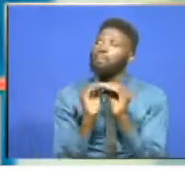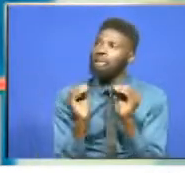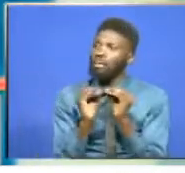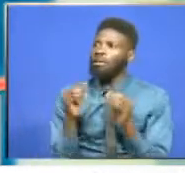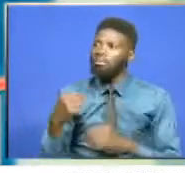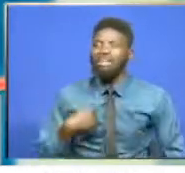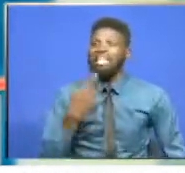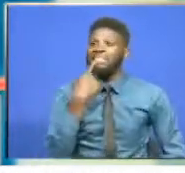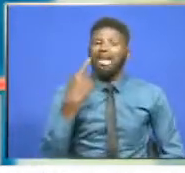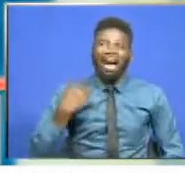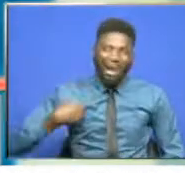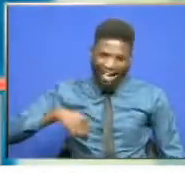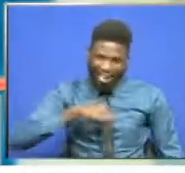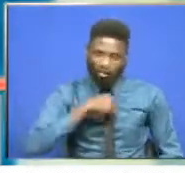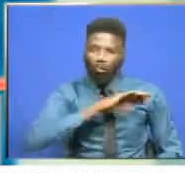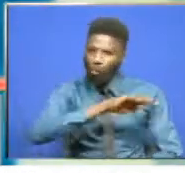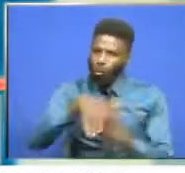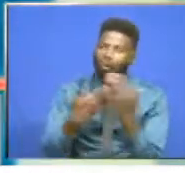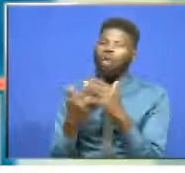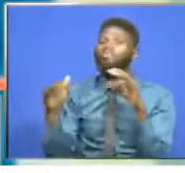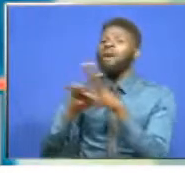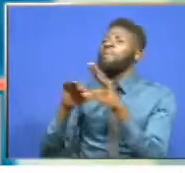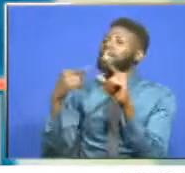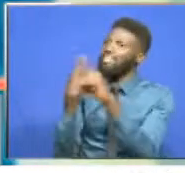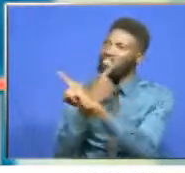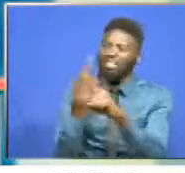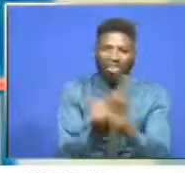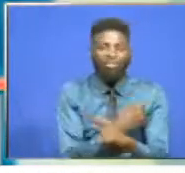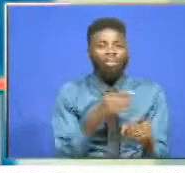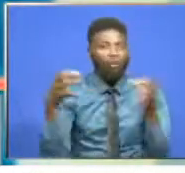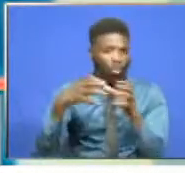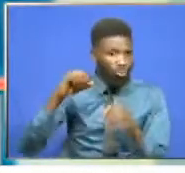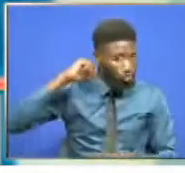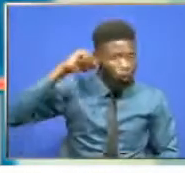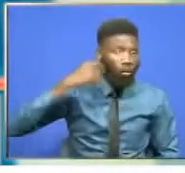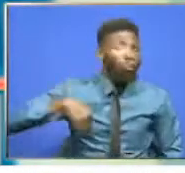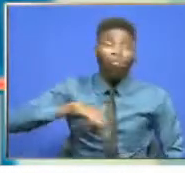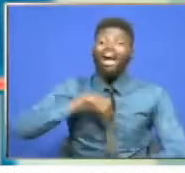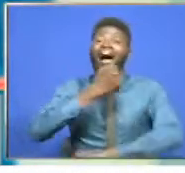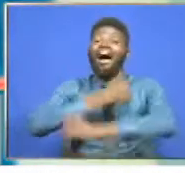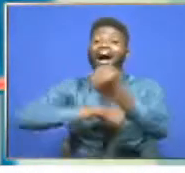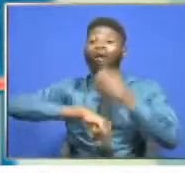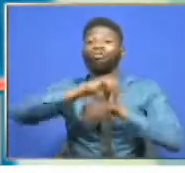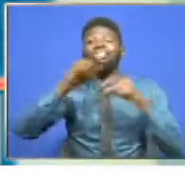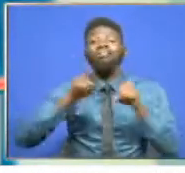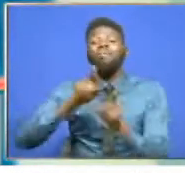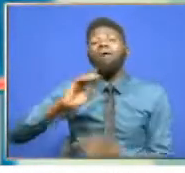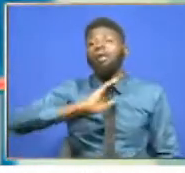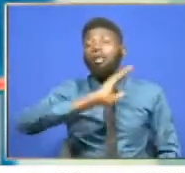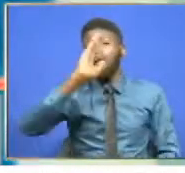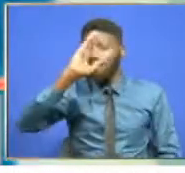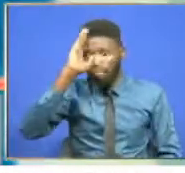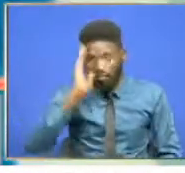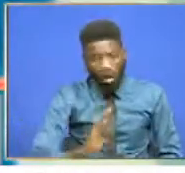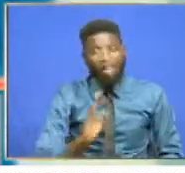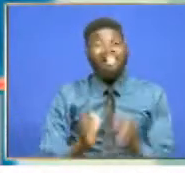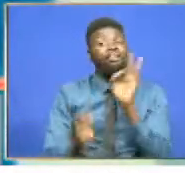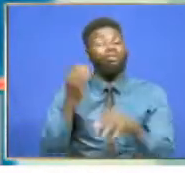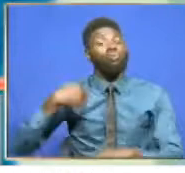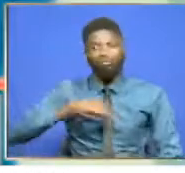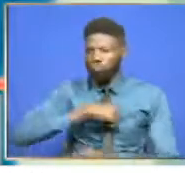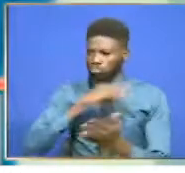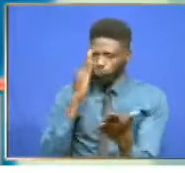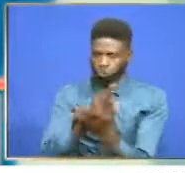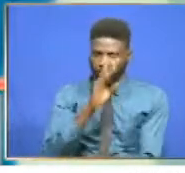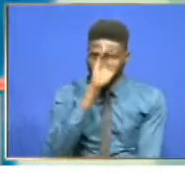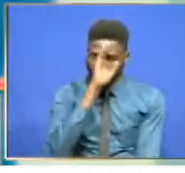us members of various political parties have not taken the initiative. And if we were truly serious that